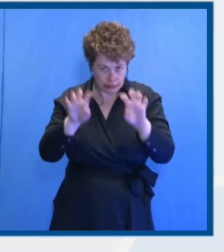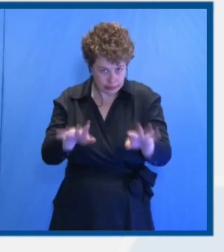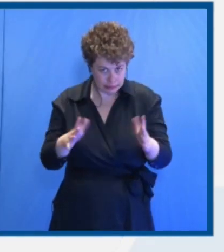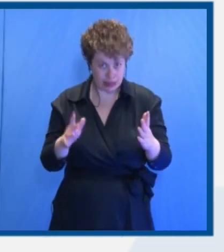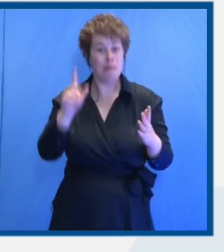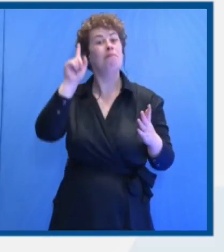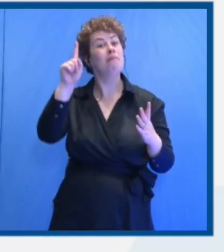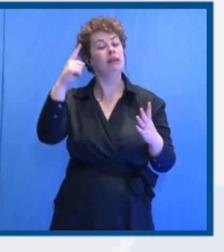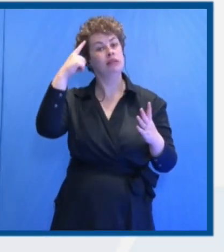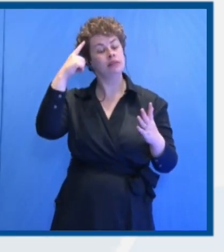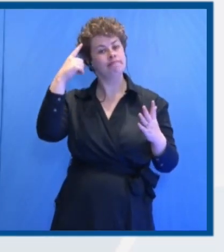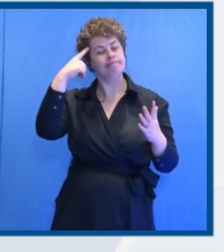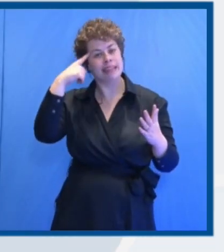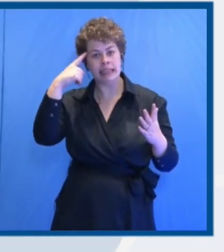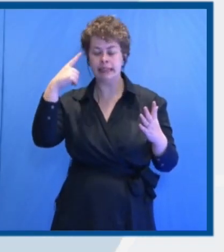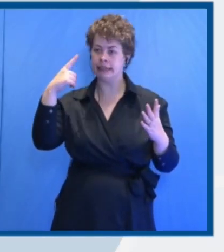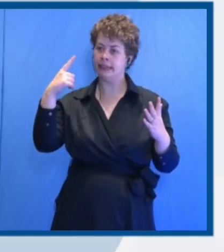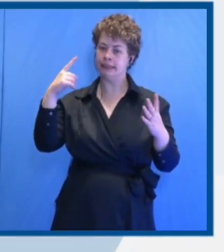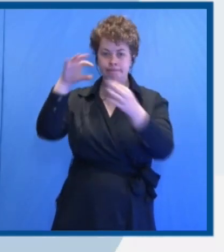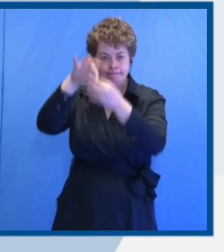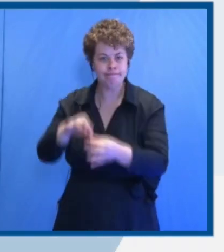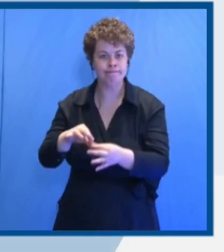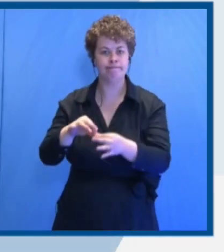that exists. And this is very important that